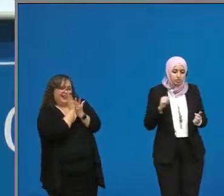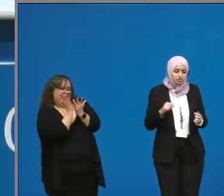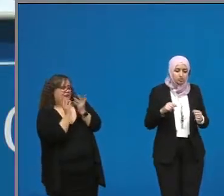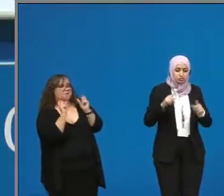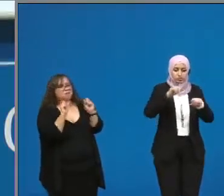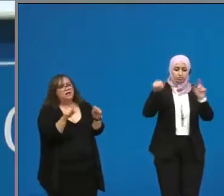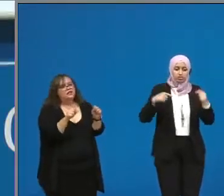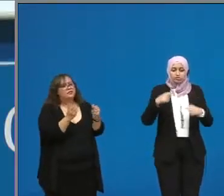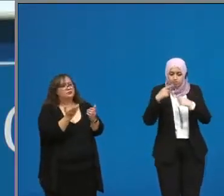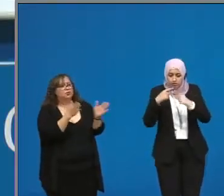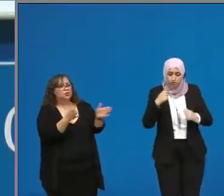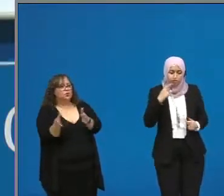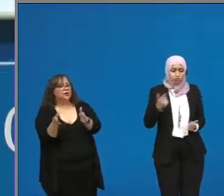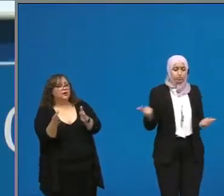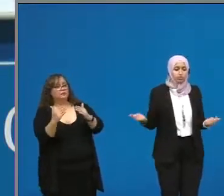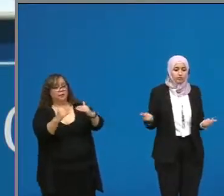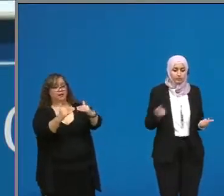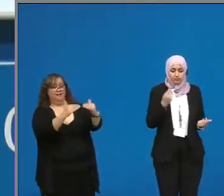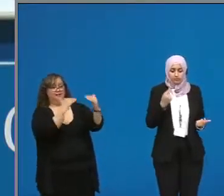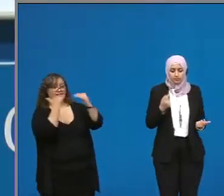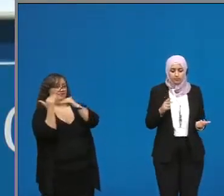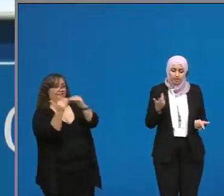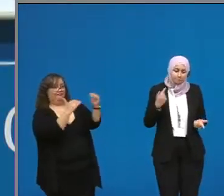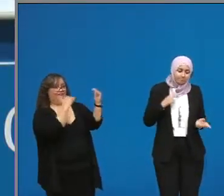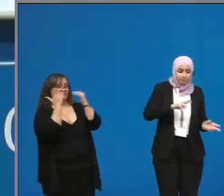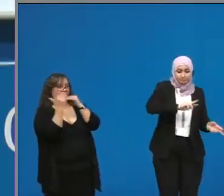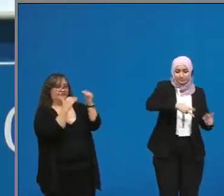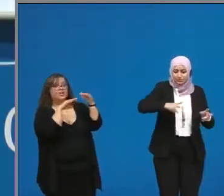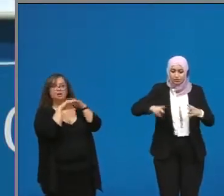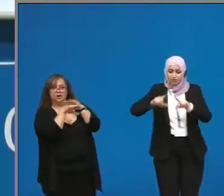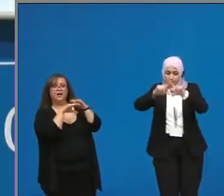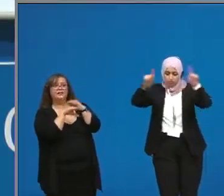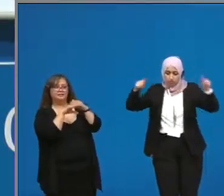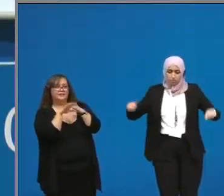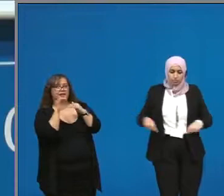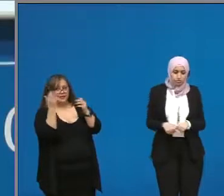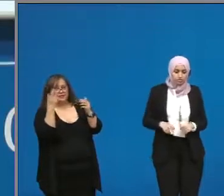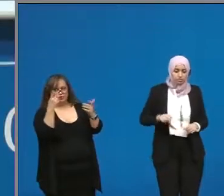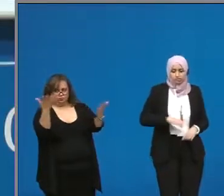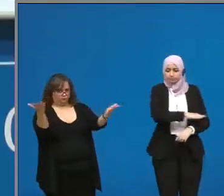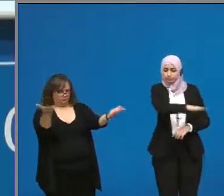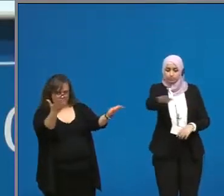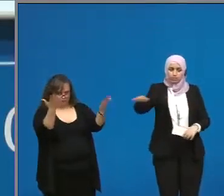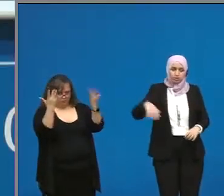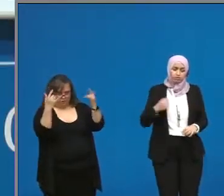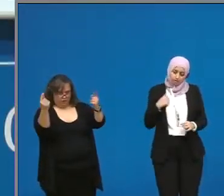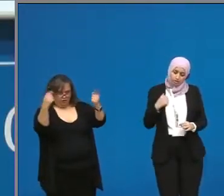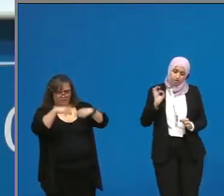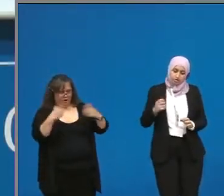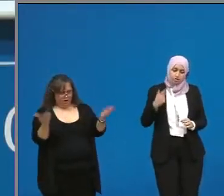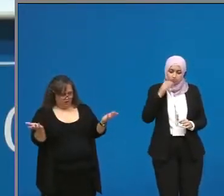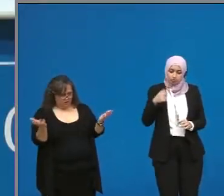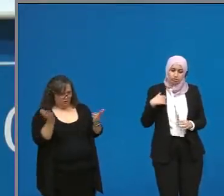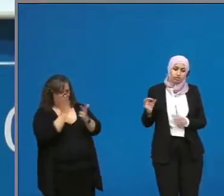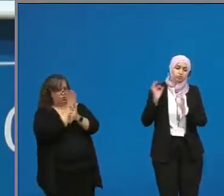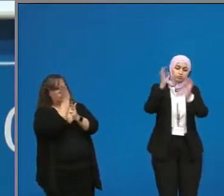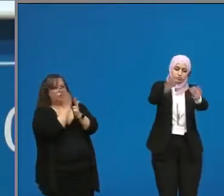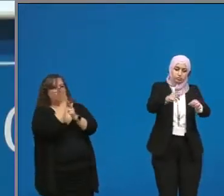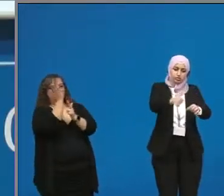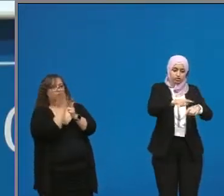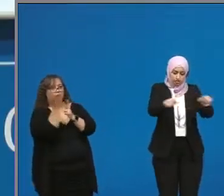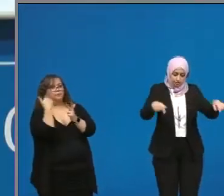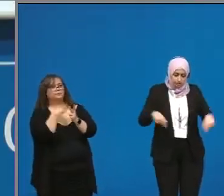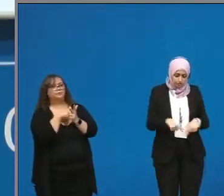ways, we give everybody fair and equitable access, which obviously is why we're all here today. So those are 3 areas that we've